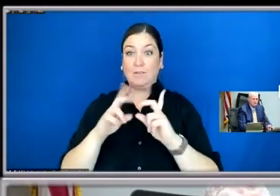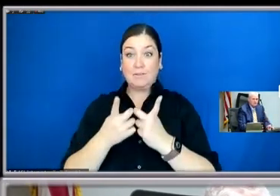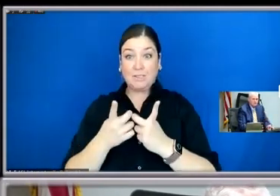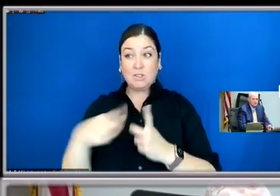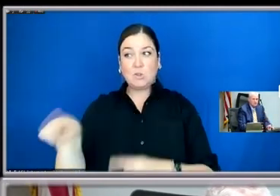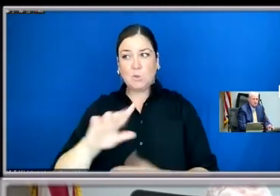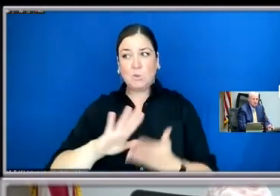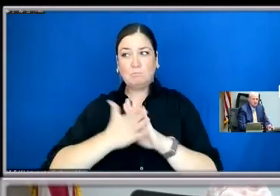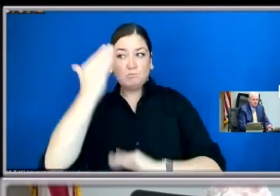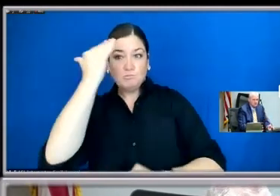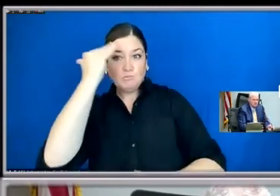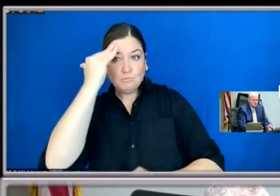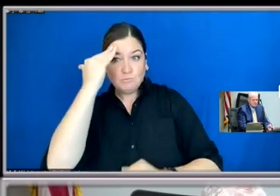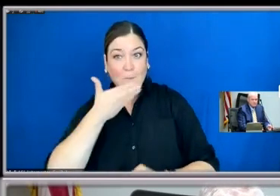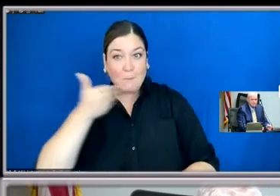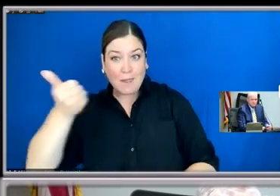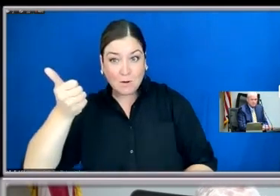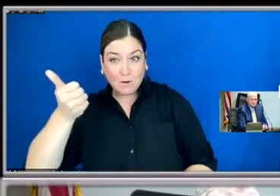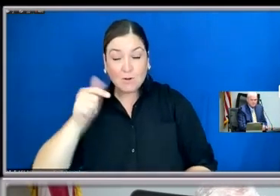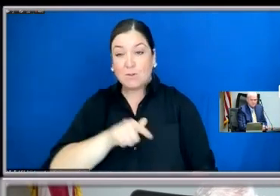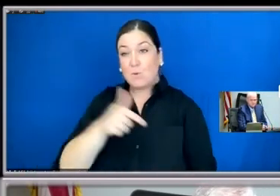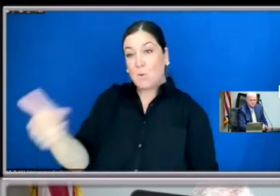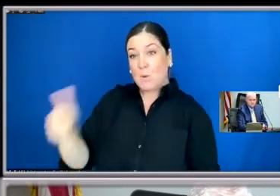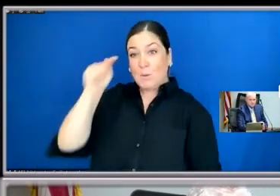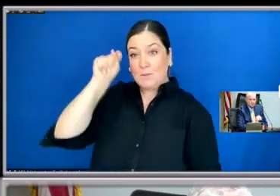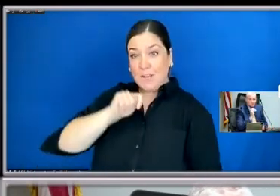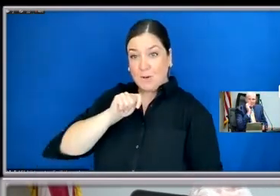it. So Superintendent Tanner, we'll turn that over to you.